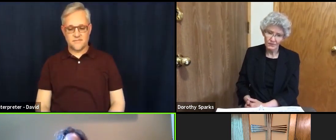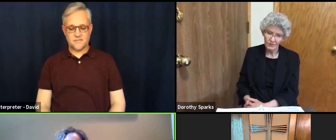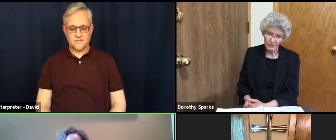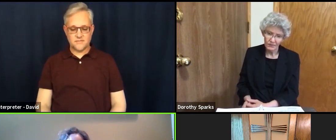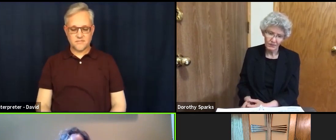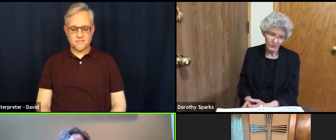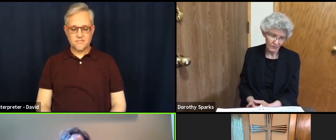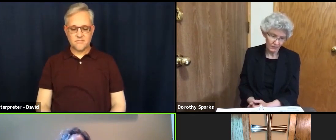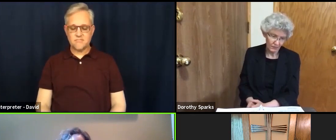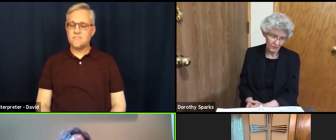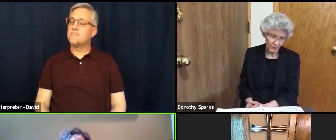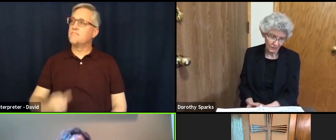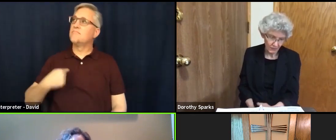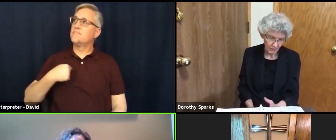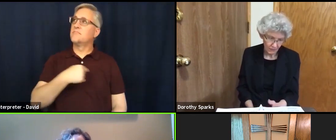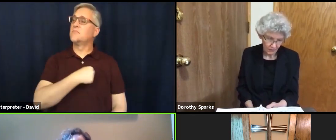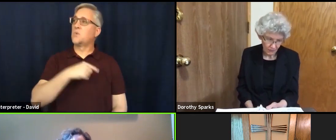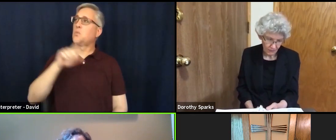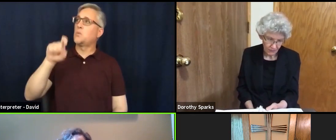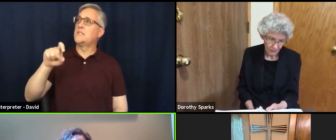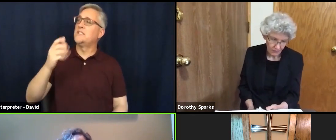We need you.